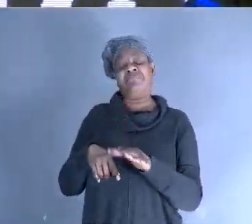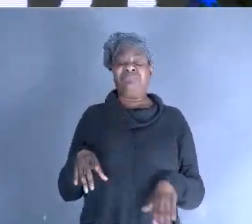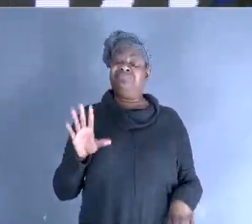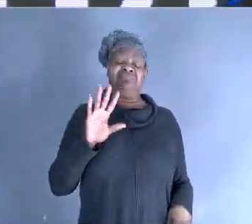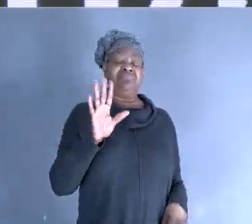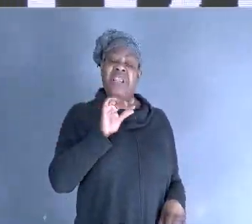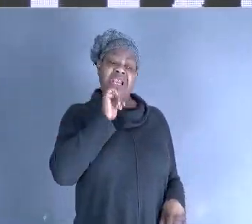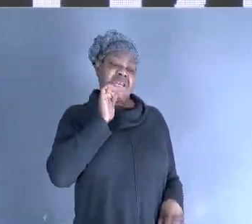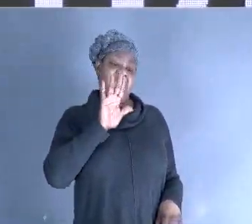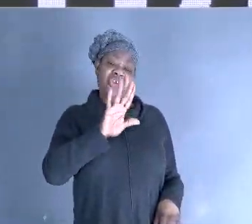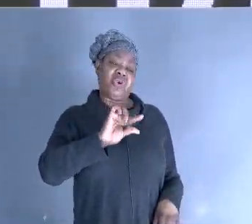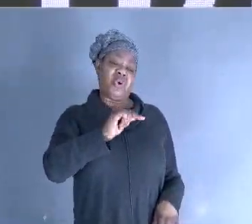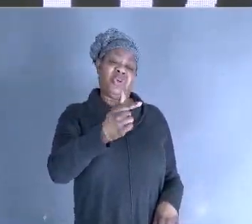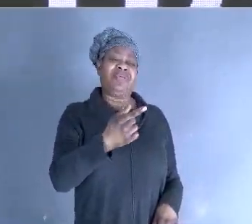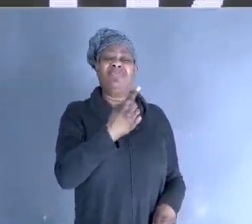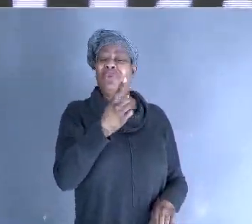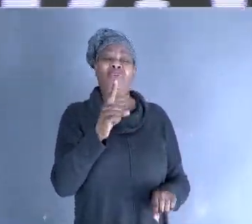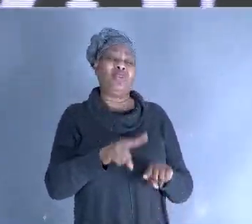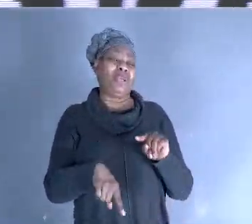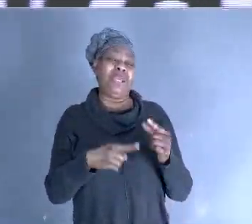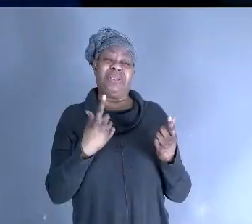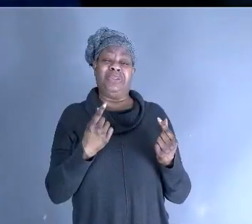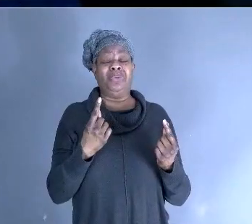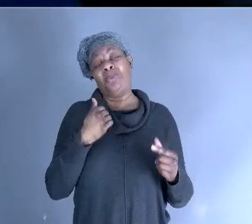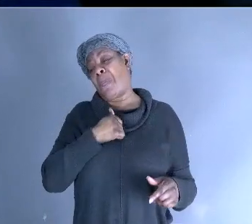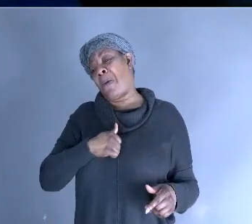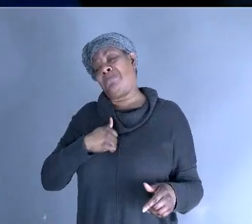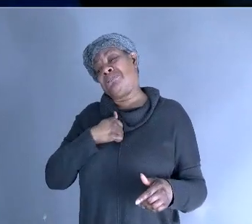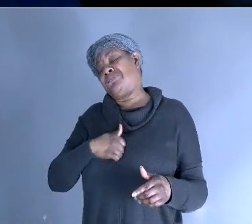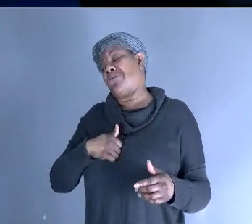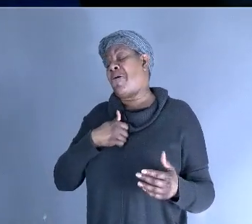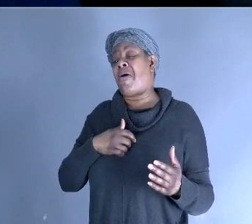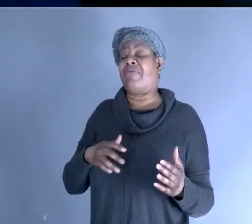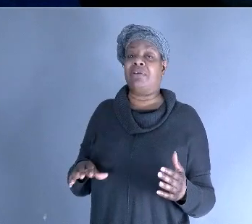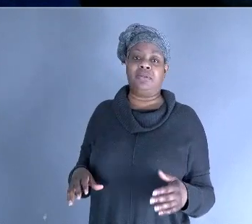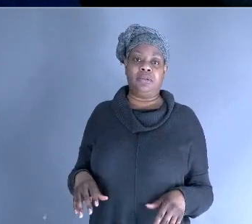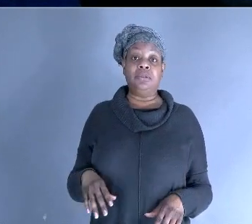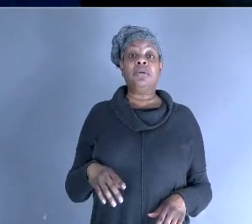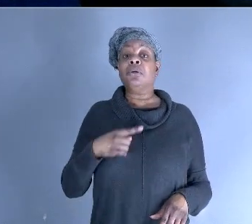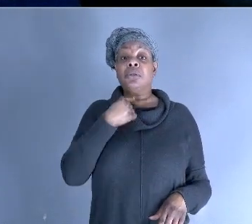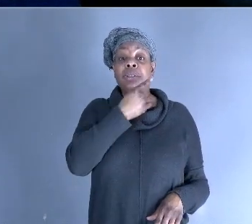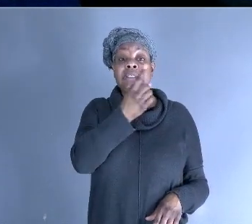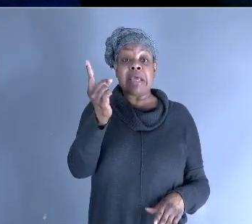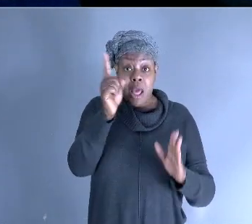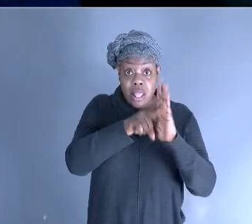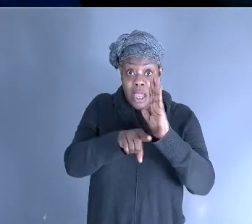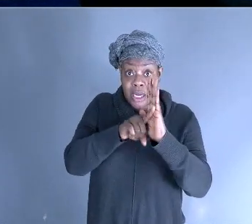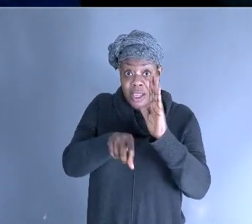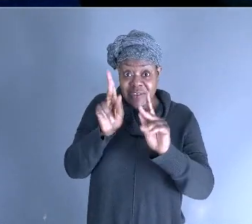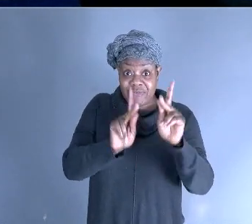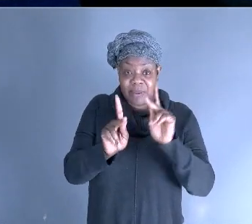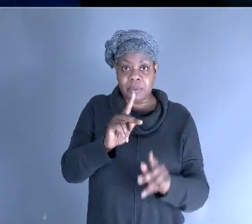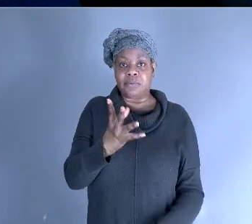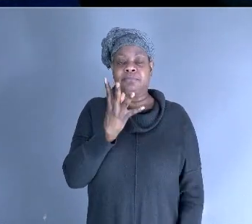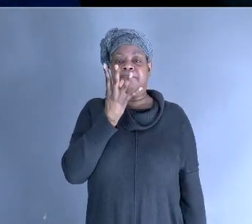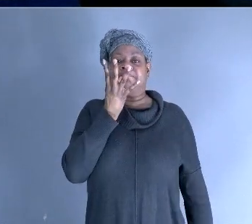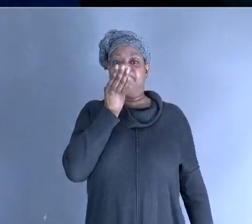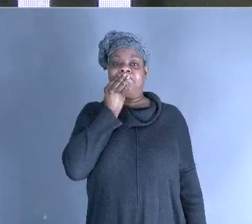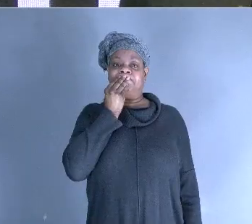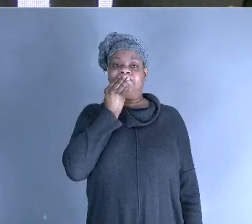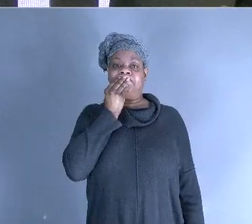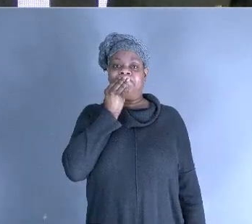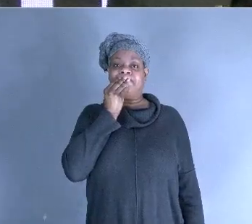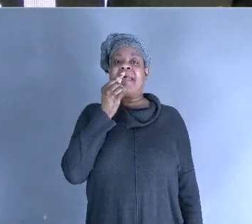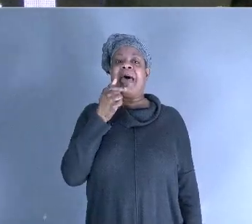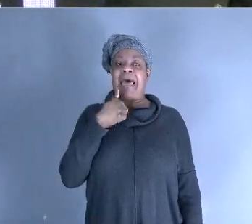no no you can't do that or you can't have that you need to tell them shut up you're not listening to the ten but you're going to walk with